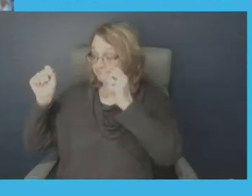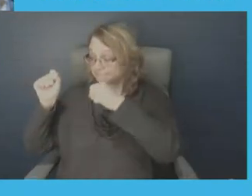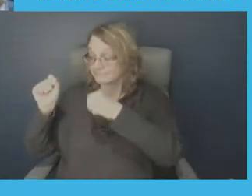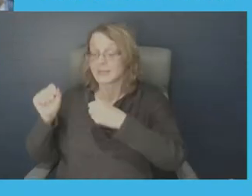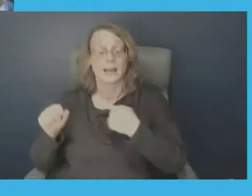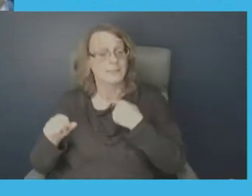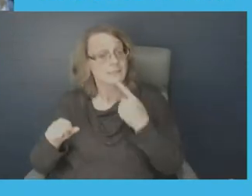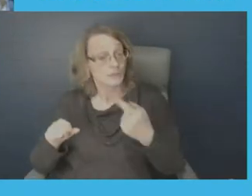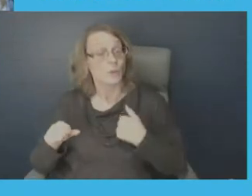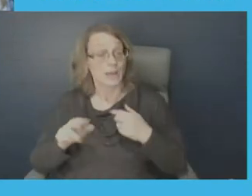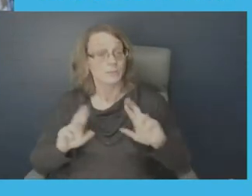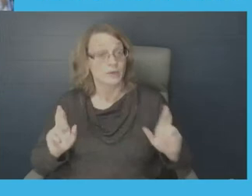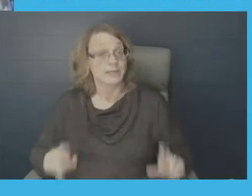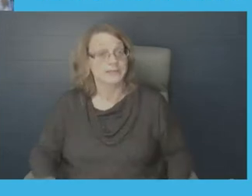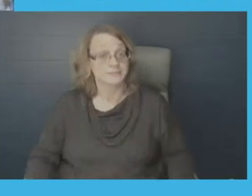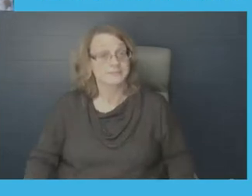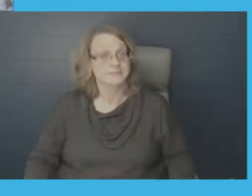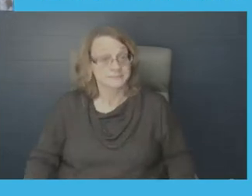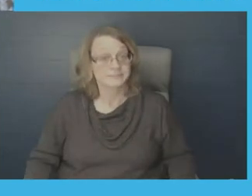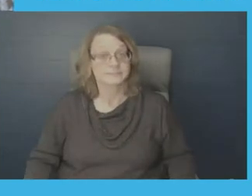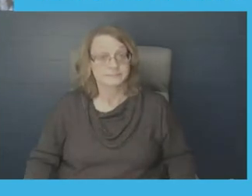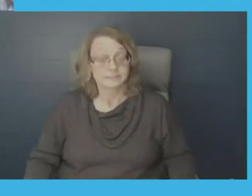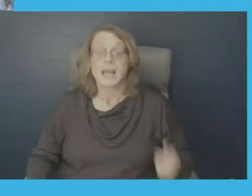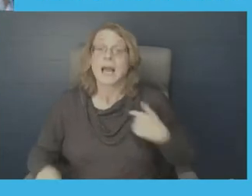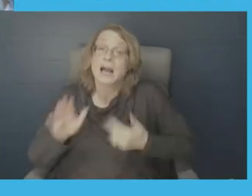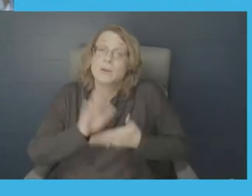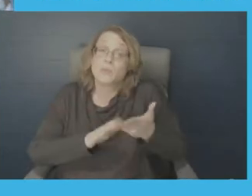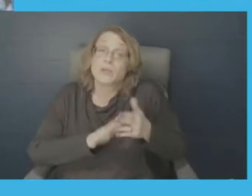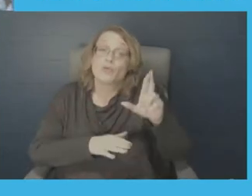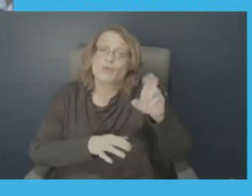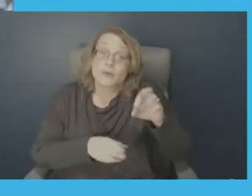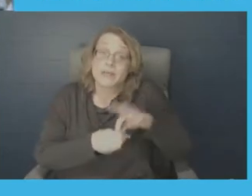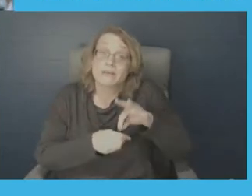ready? Let me tell you, I'm ready.